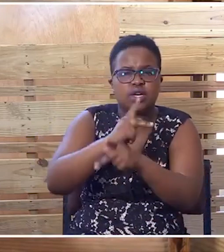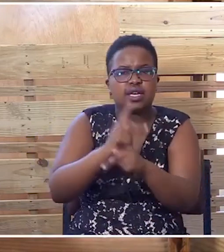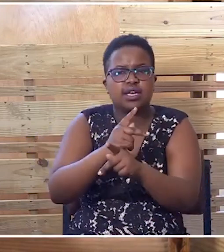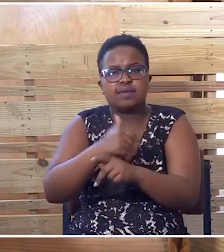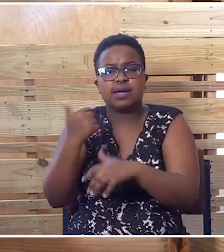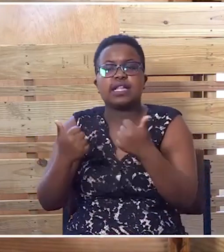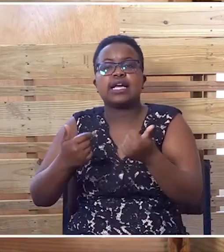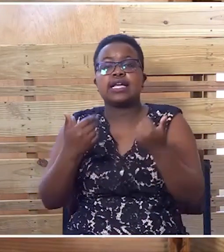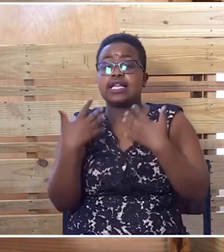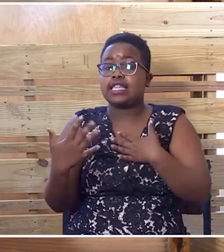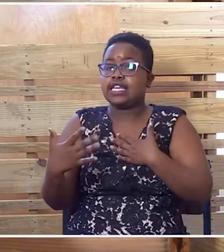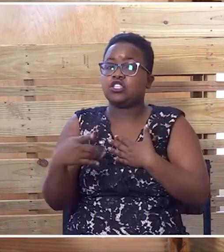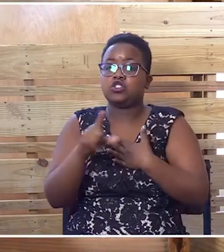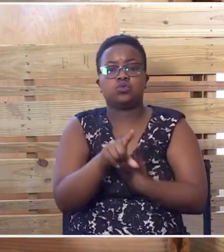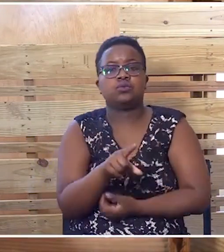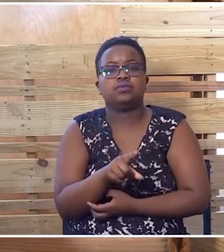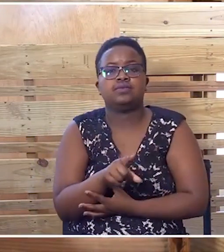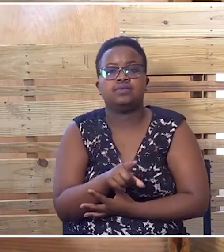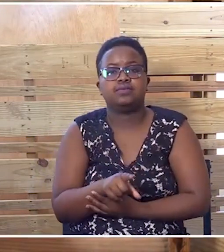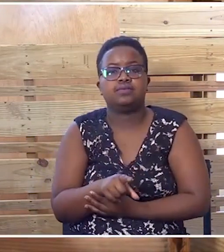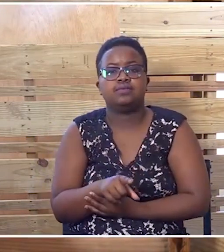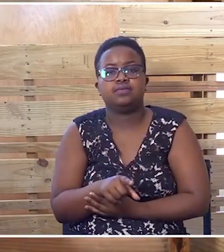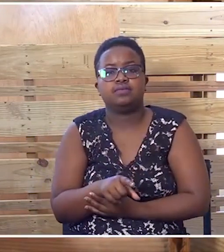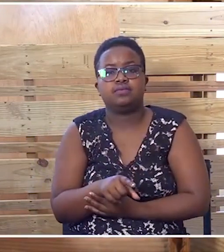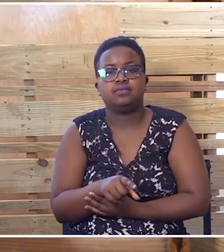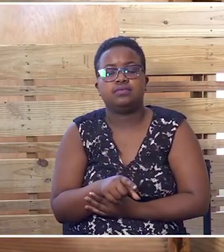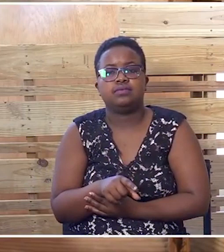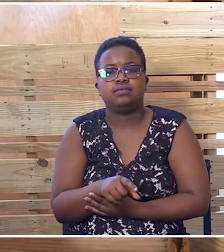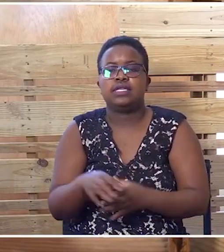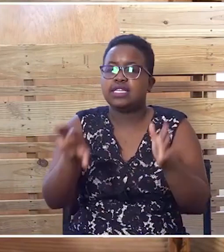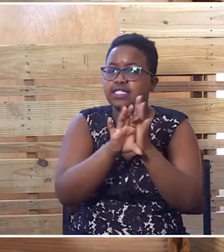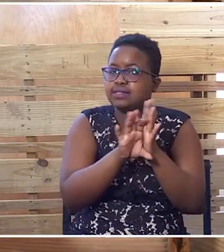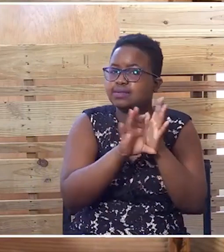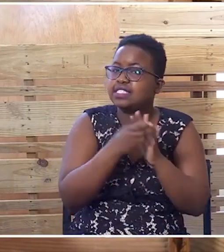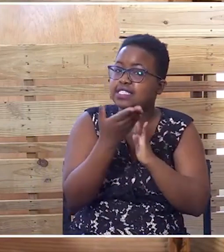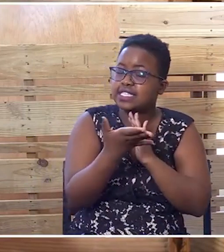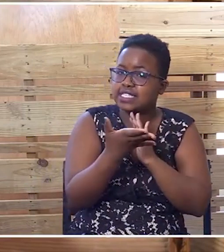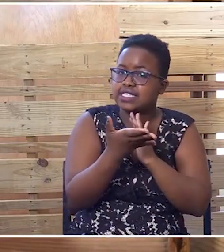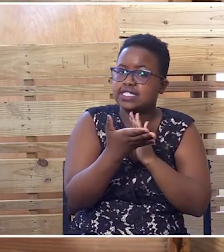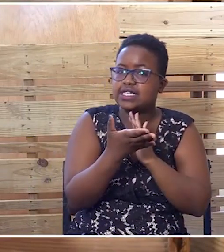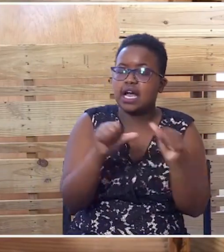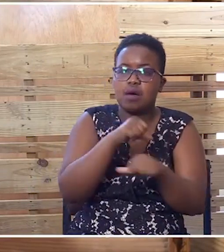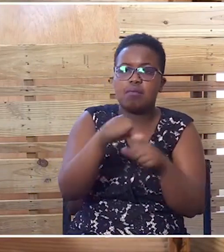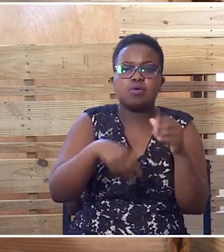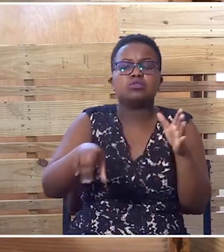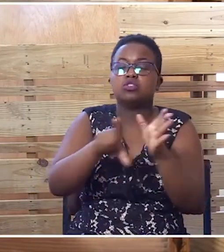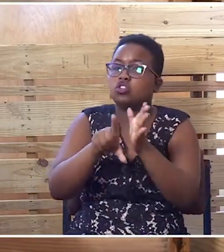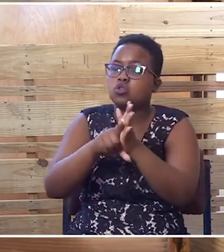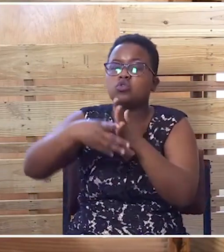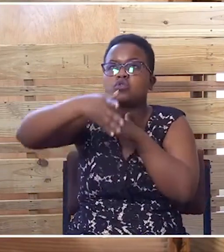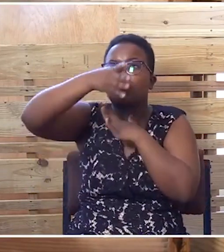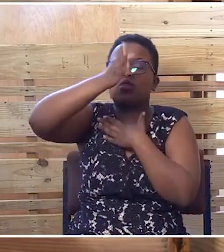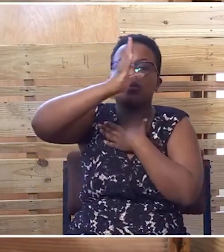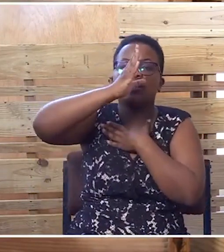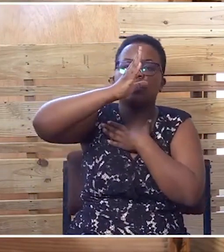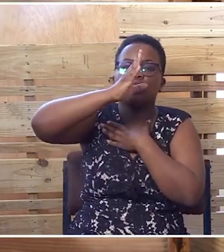better. But in this chapter, when it talks about this commandment, it talks about